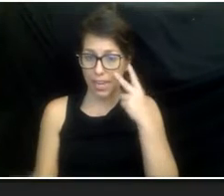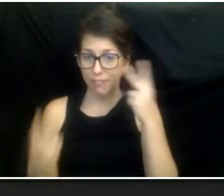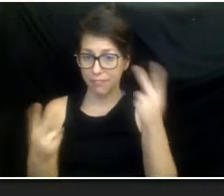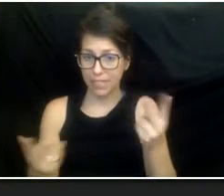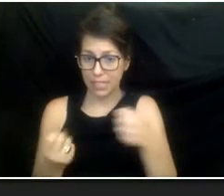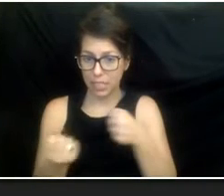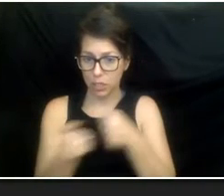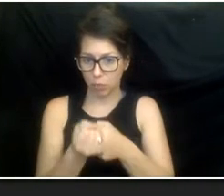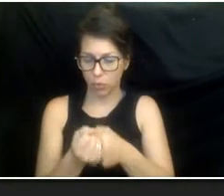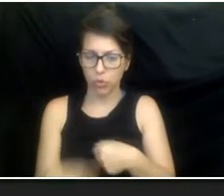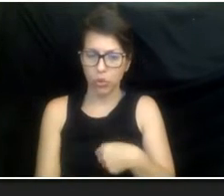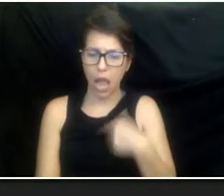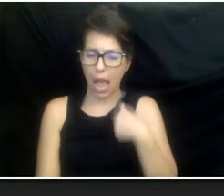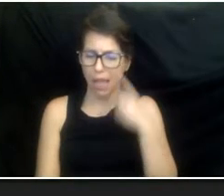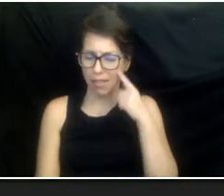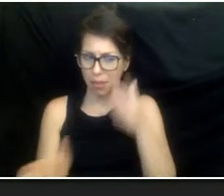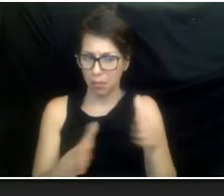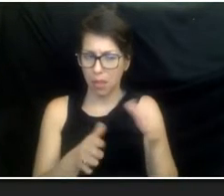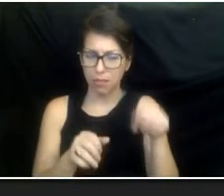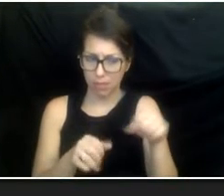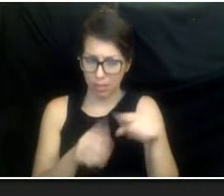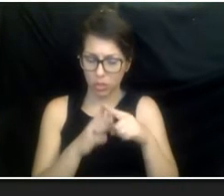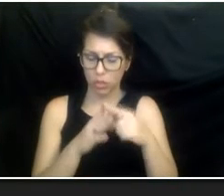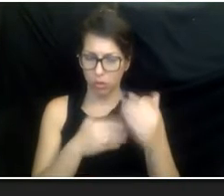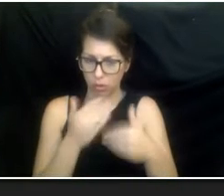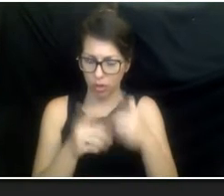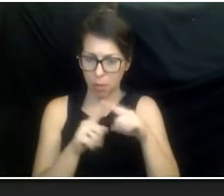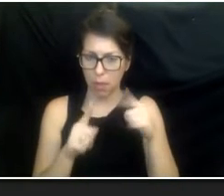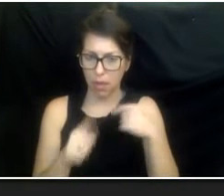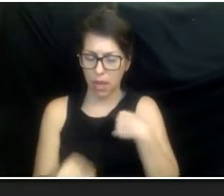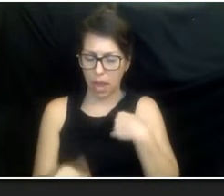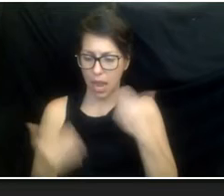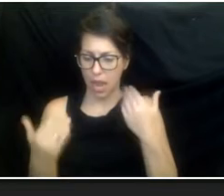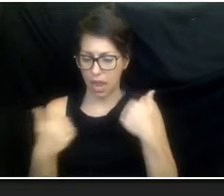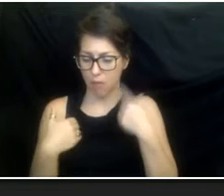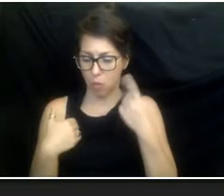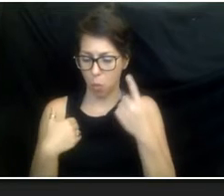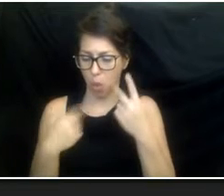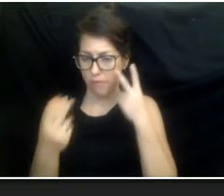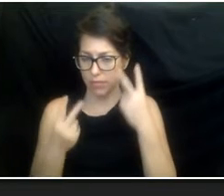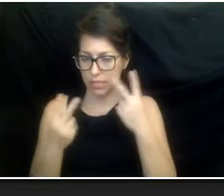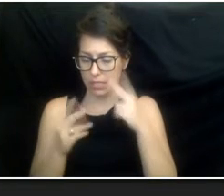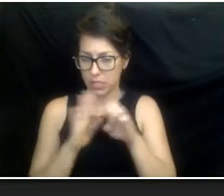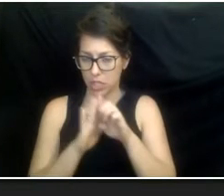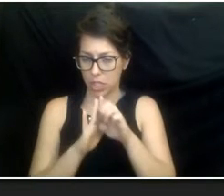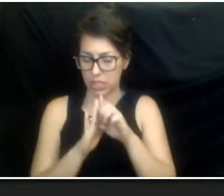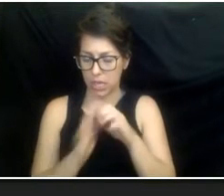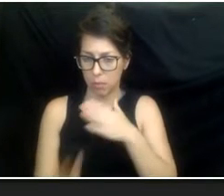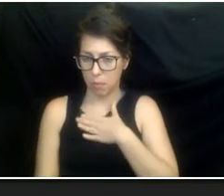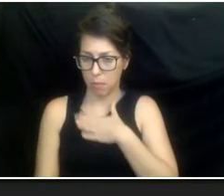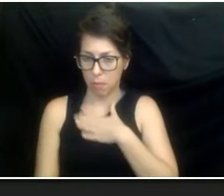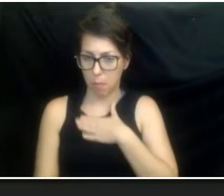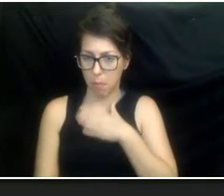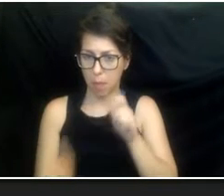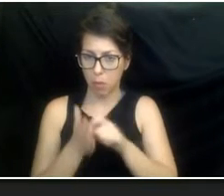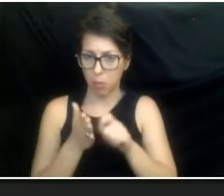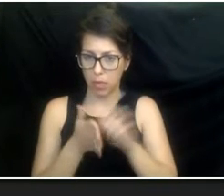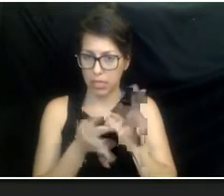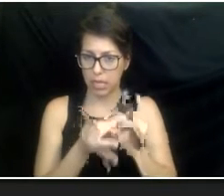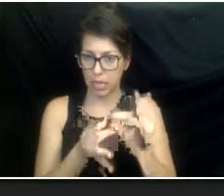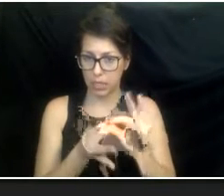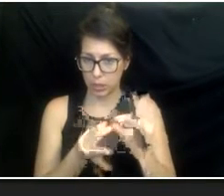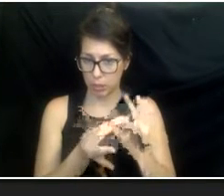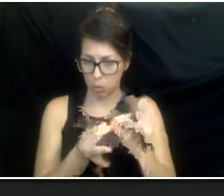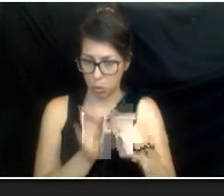fact that there could be uh clients who have uh whose abusers the father of their children have visitation